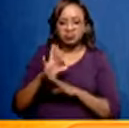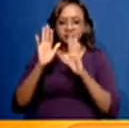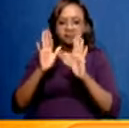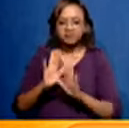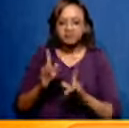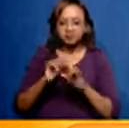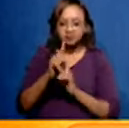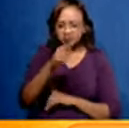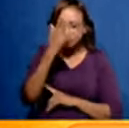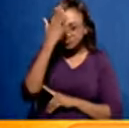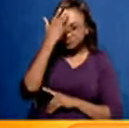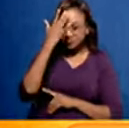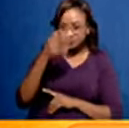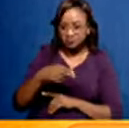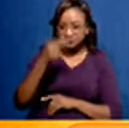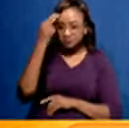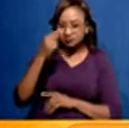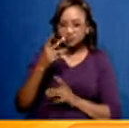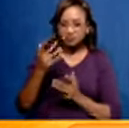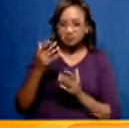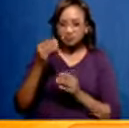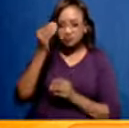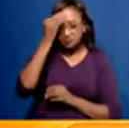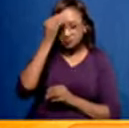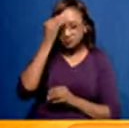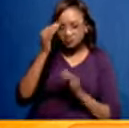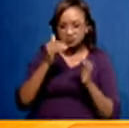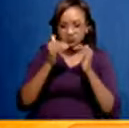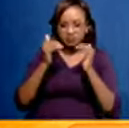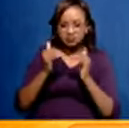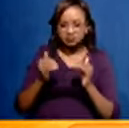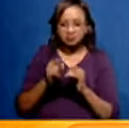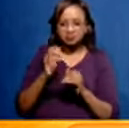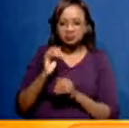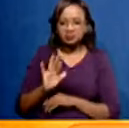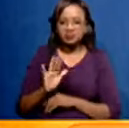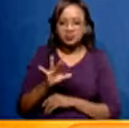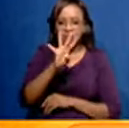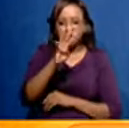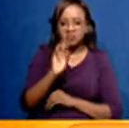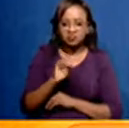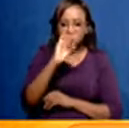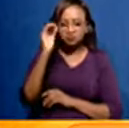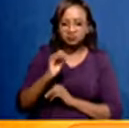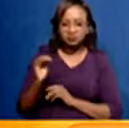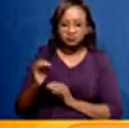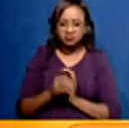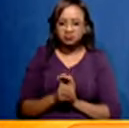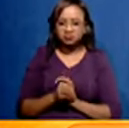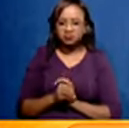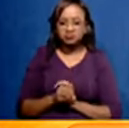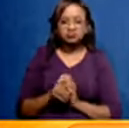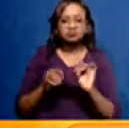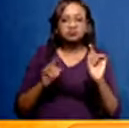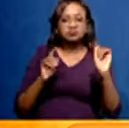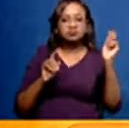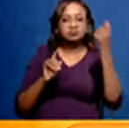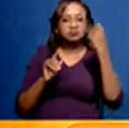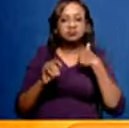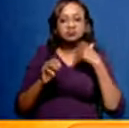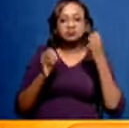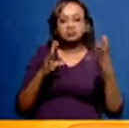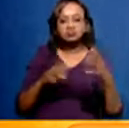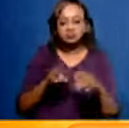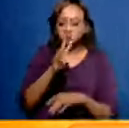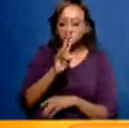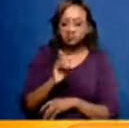world average in higher education ratio is in the order of 40%. How much is in Kenya? 20%. Mm.